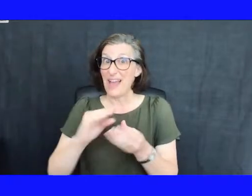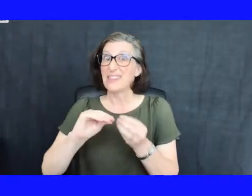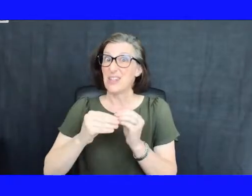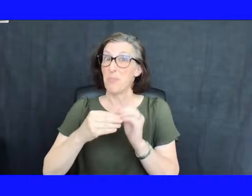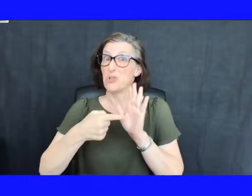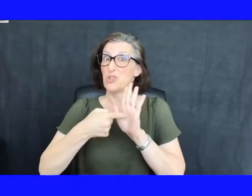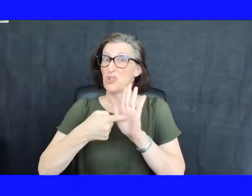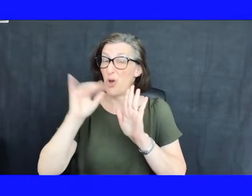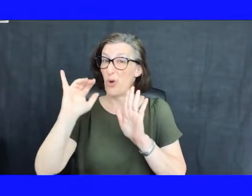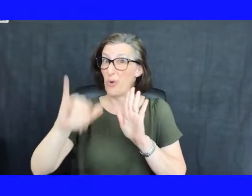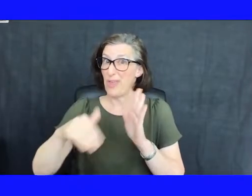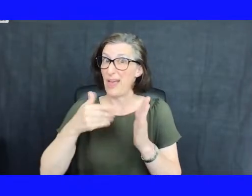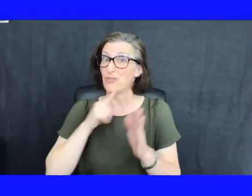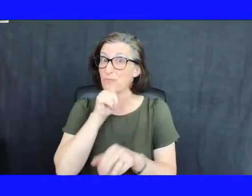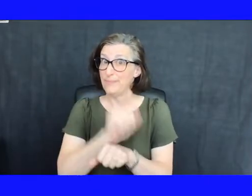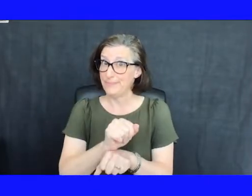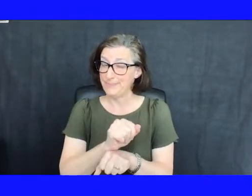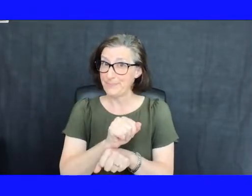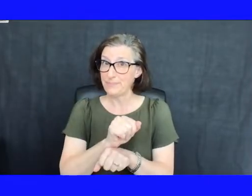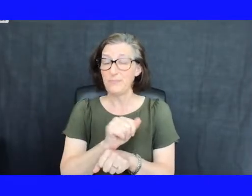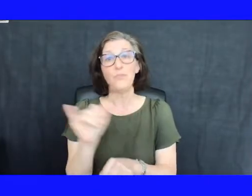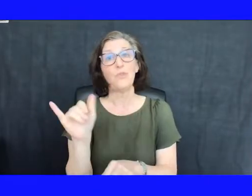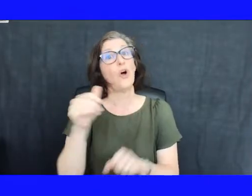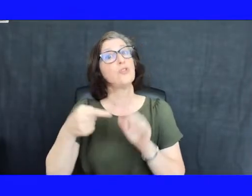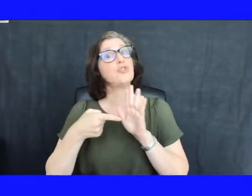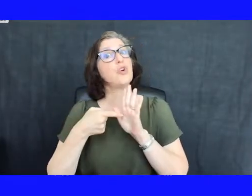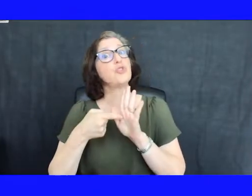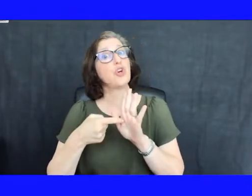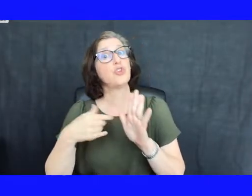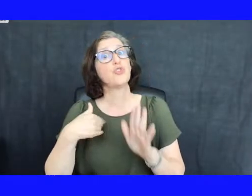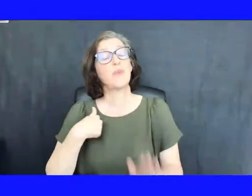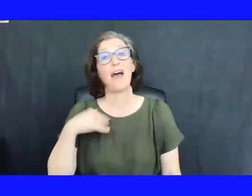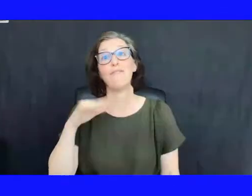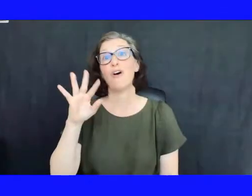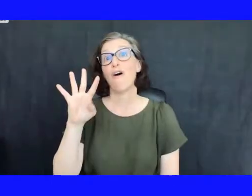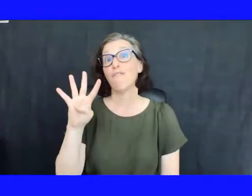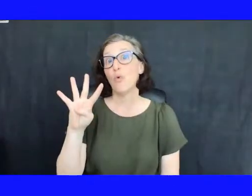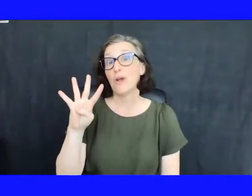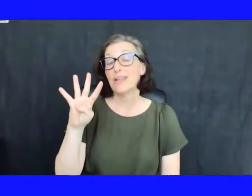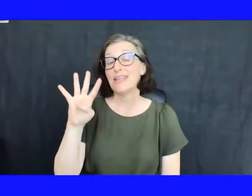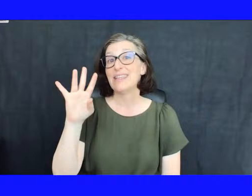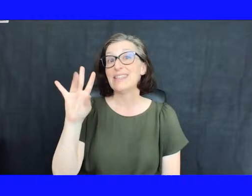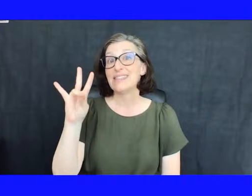is very different than the internal complaint basis.